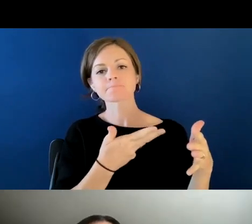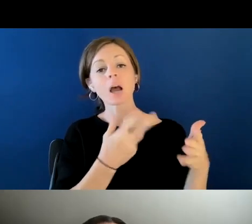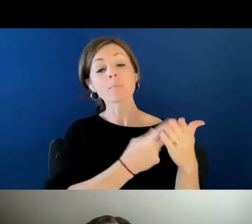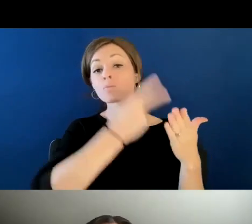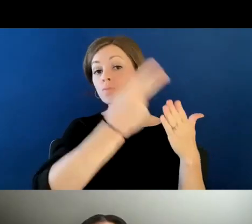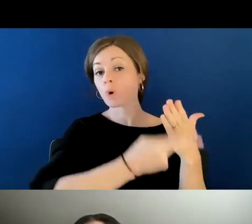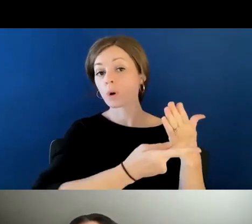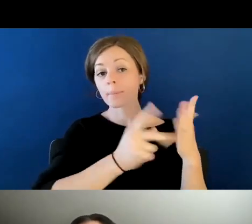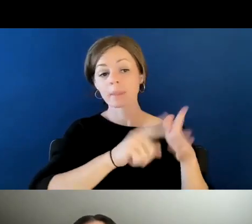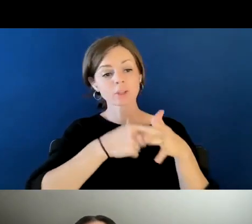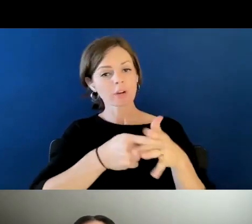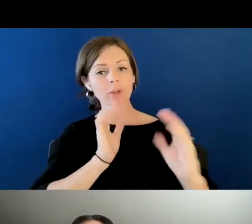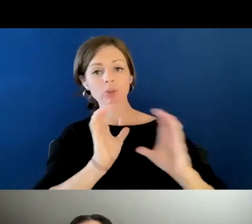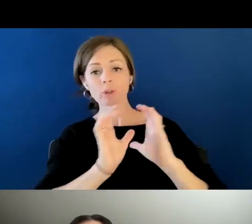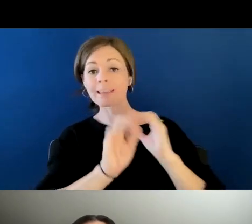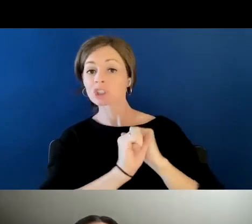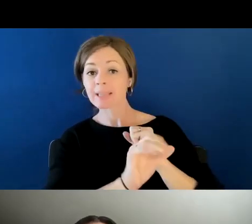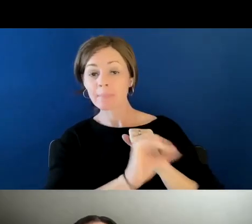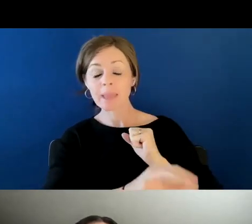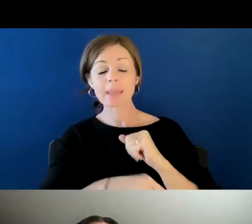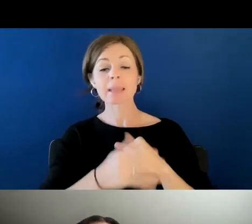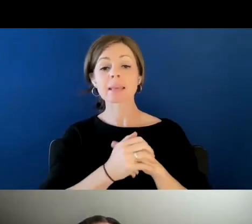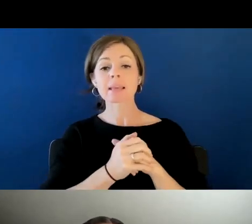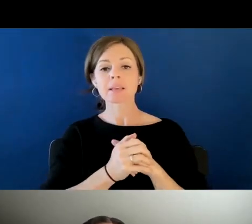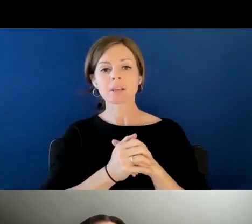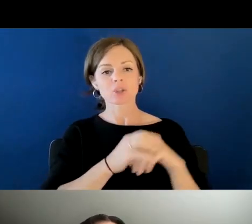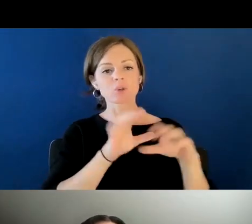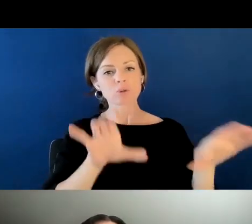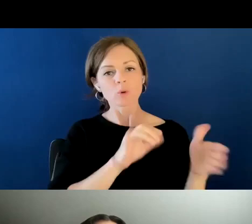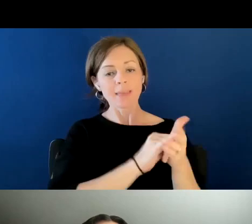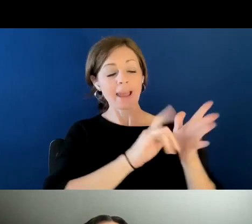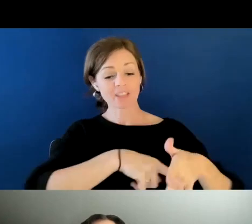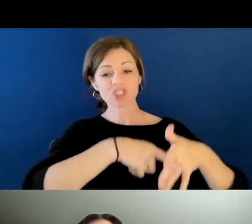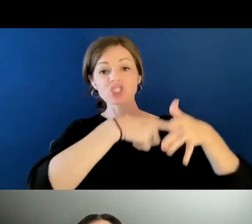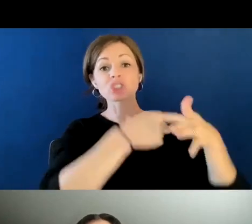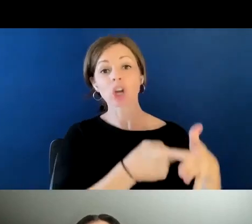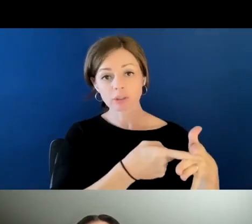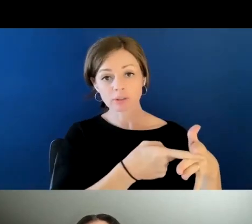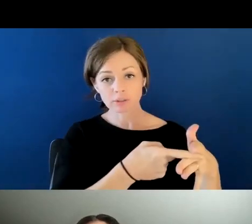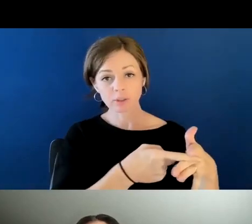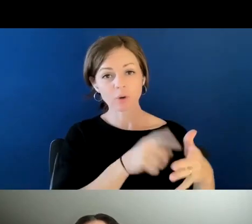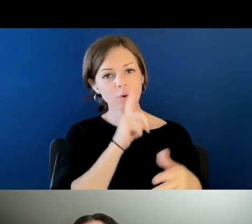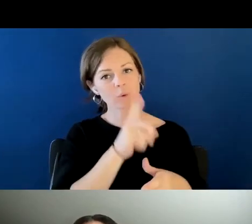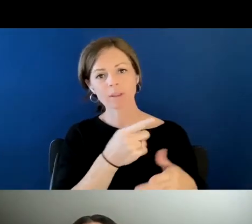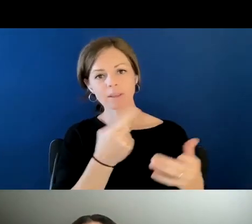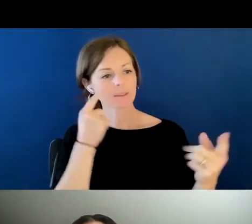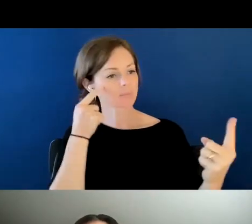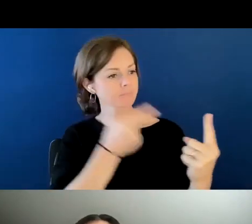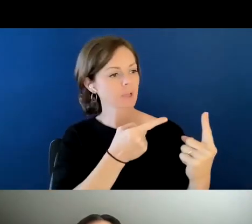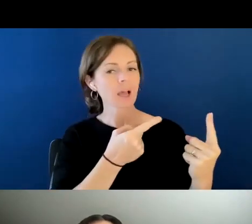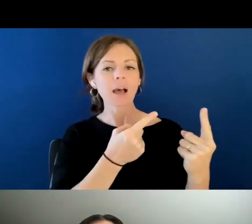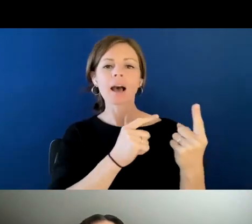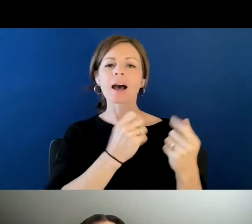program, a communications campaign. You do it at the start of any kind of initiative, and it's really to understand how you can